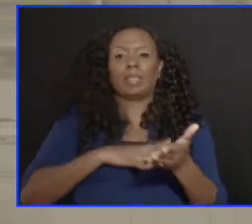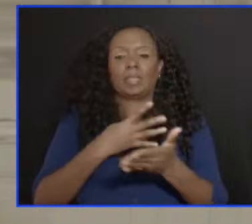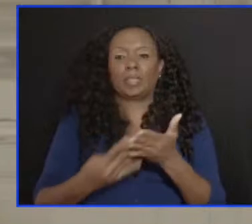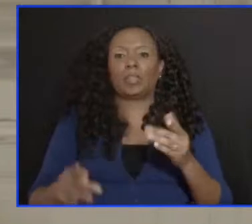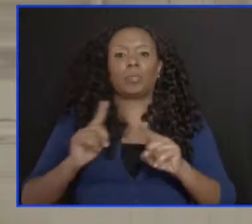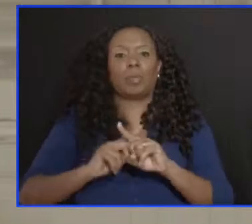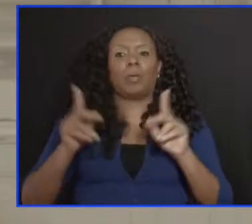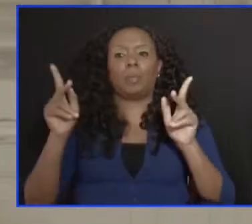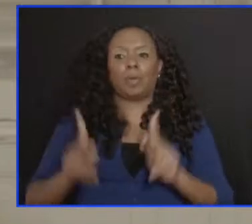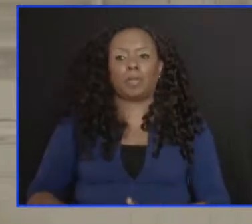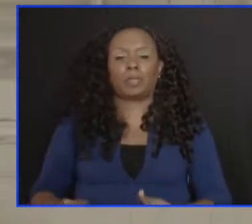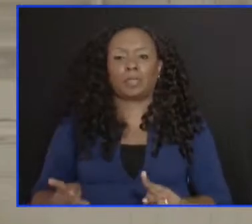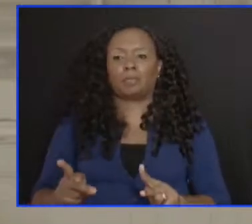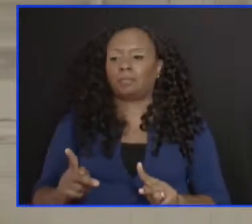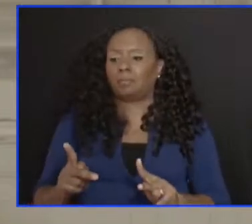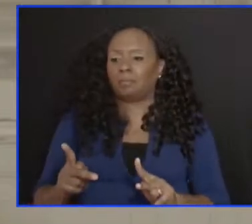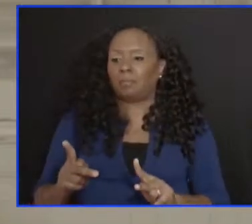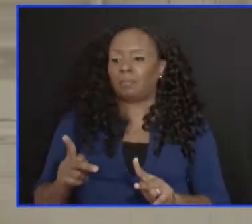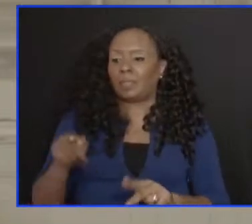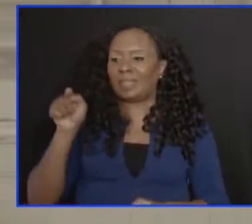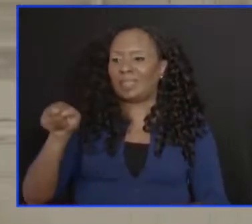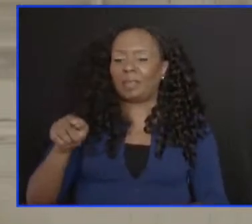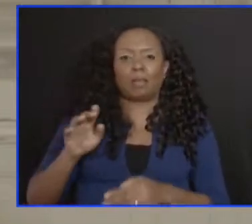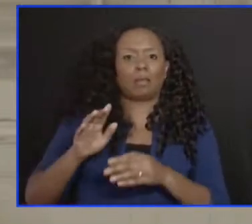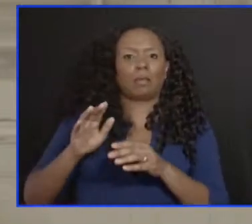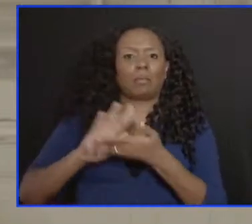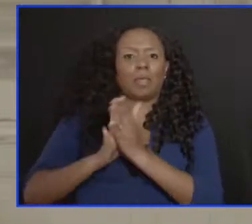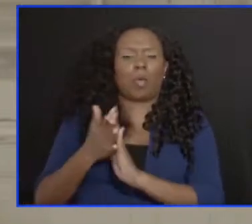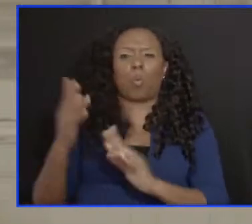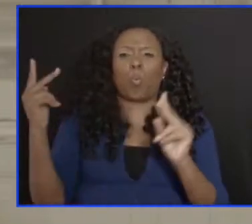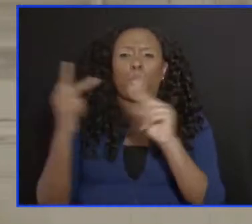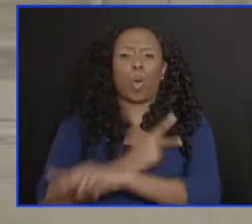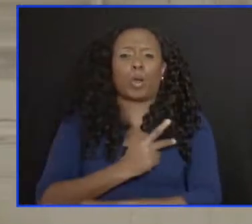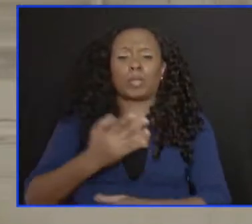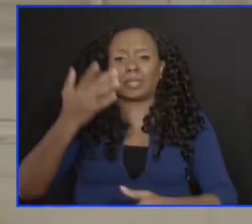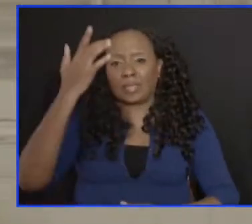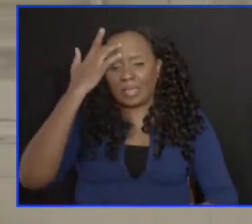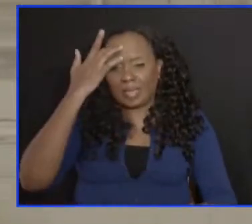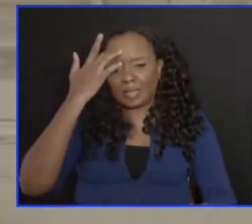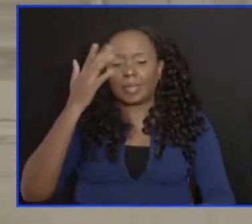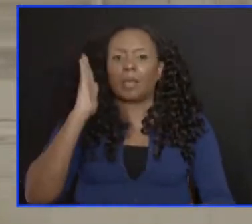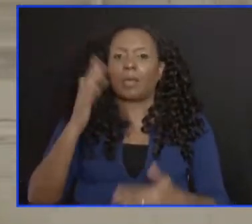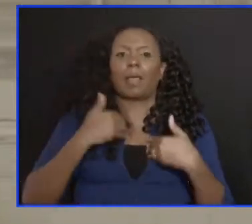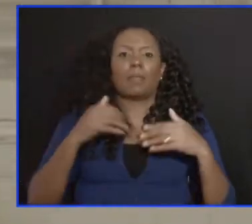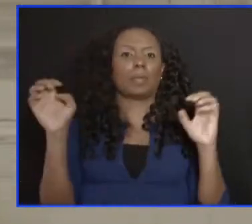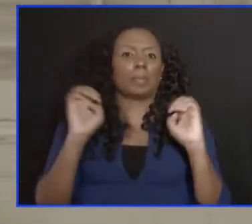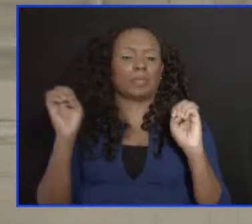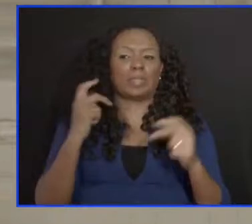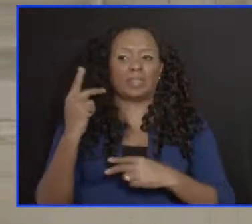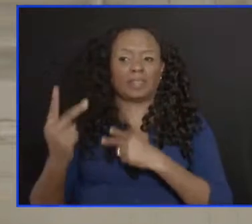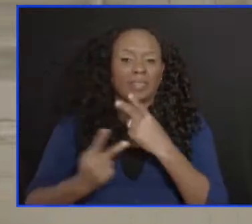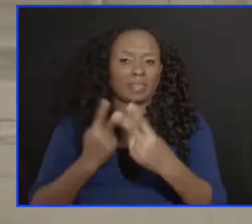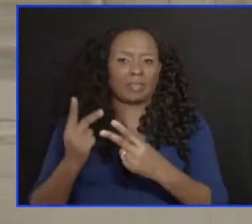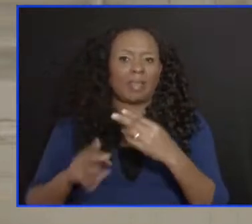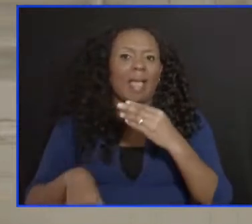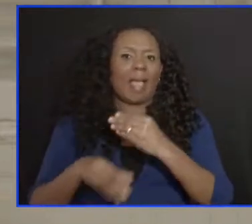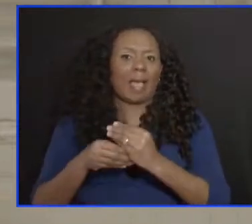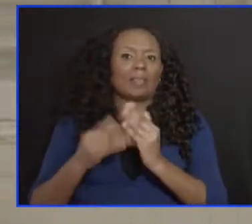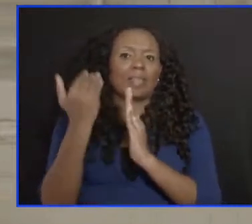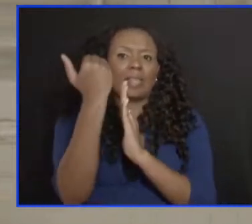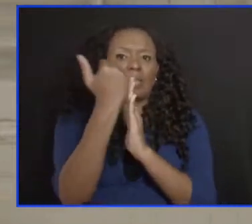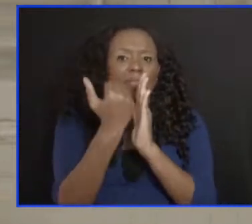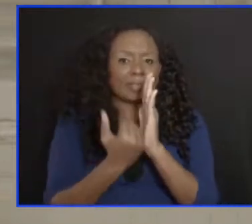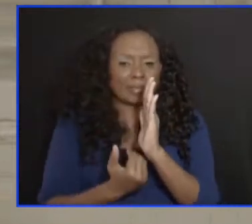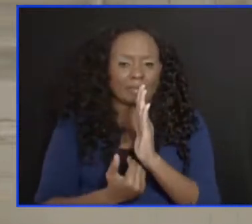deteriorates and we really want to get that family member in, then we will go by that mechanism, adding that person into that particular